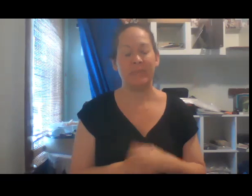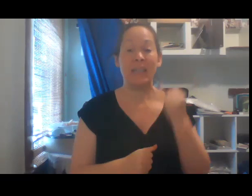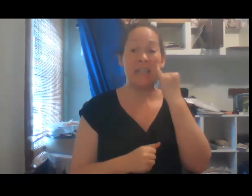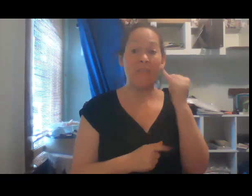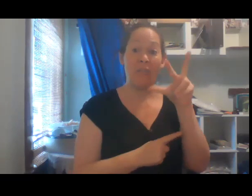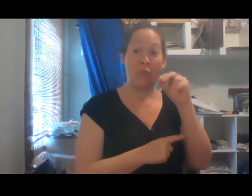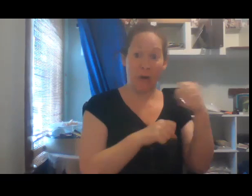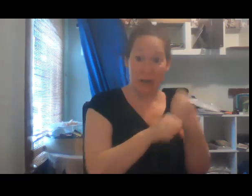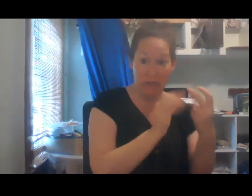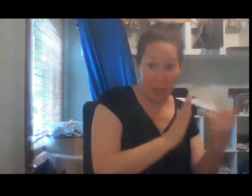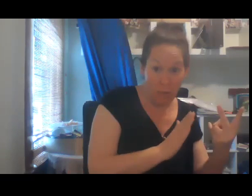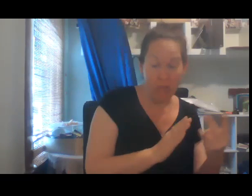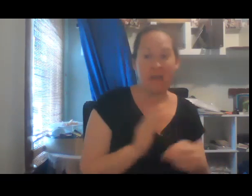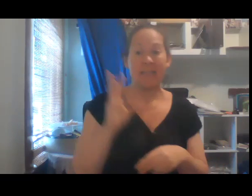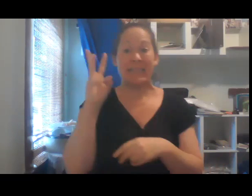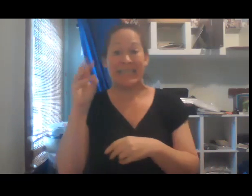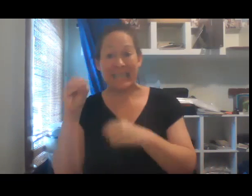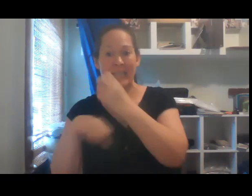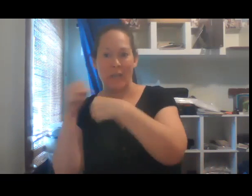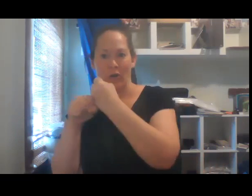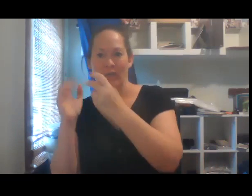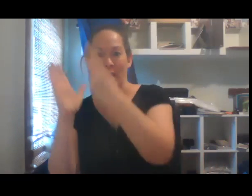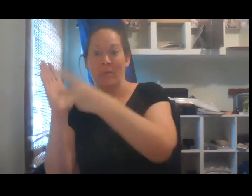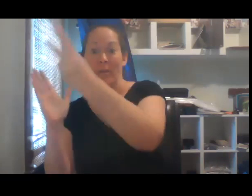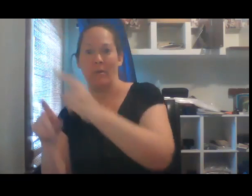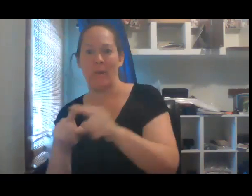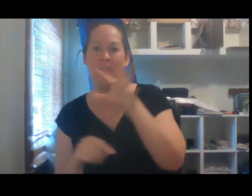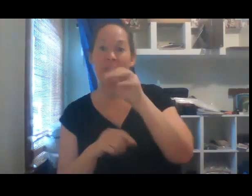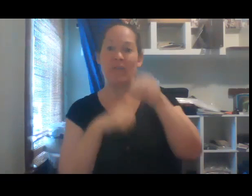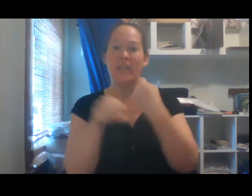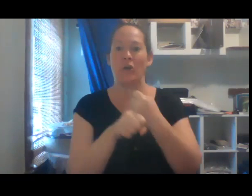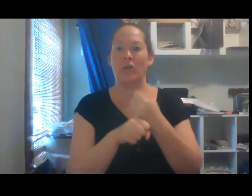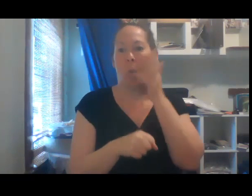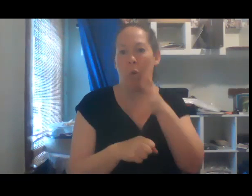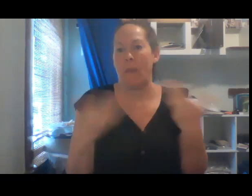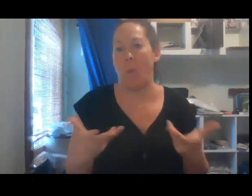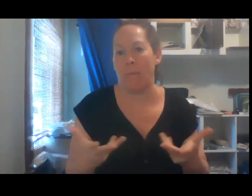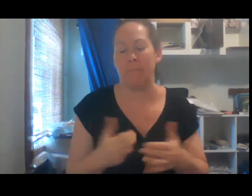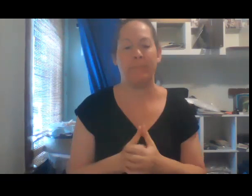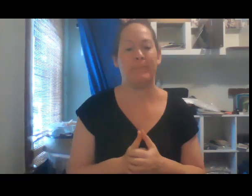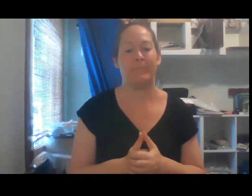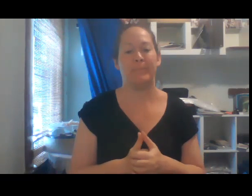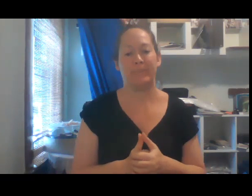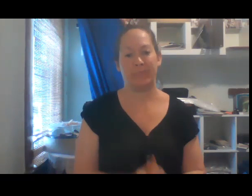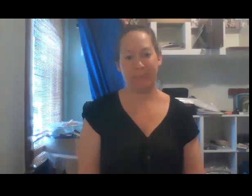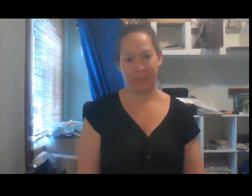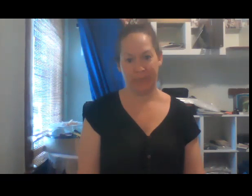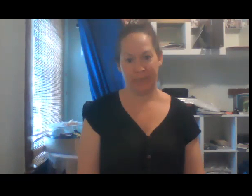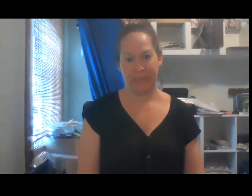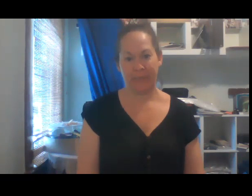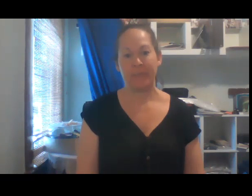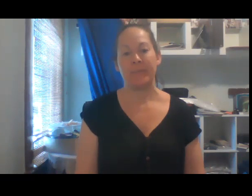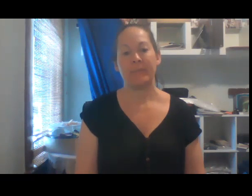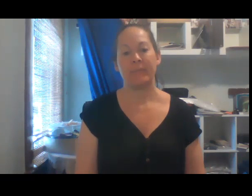30 years, in 30 years it'll be 32,800. In 60 years it'll be 65,600.